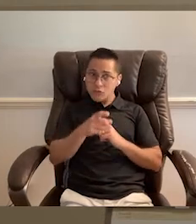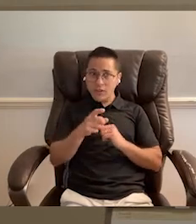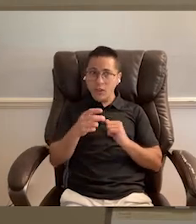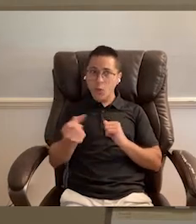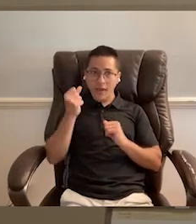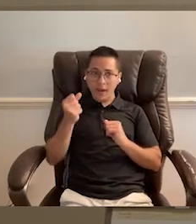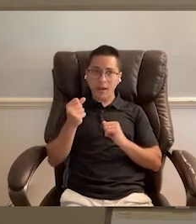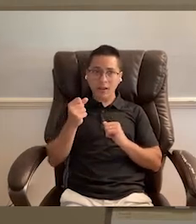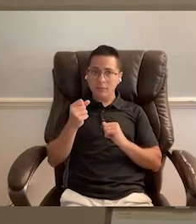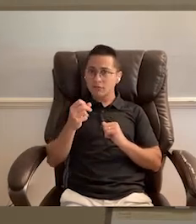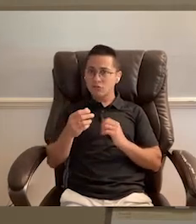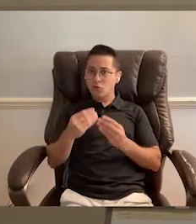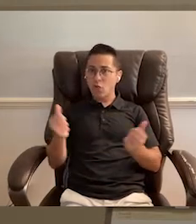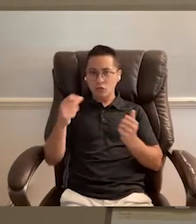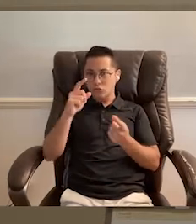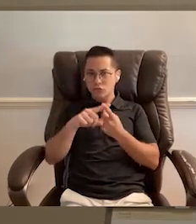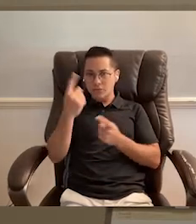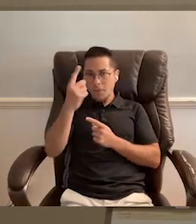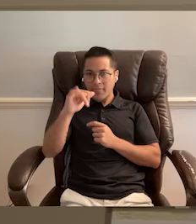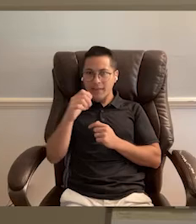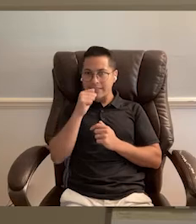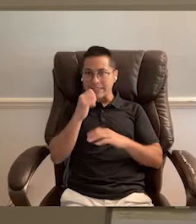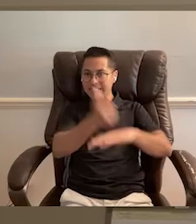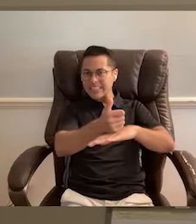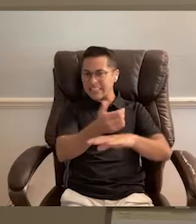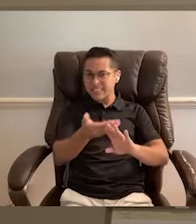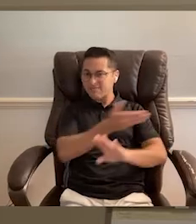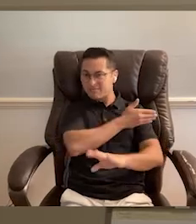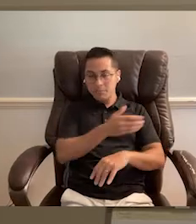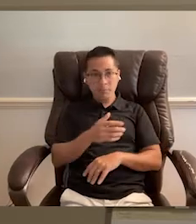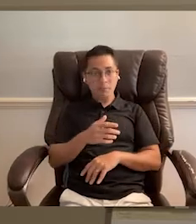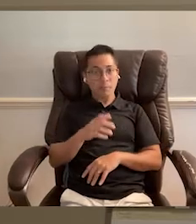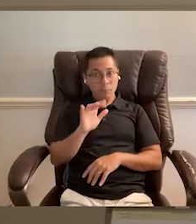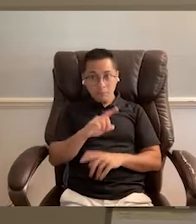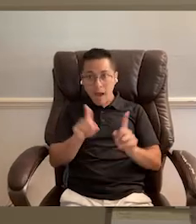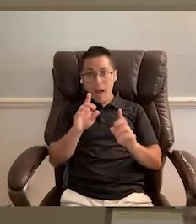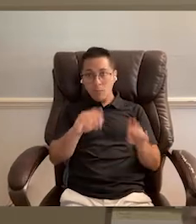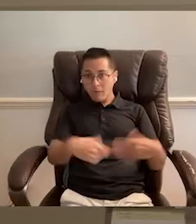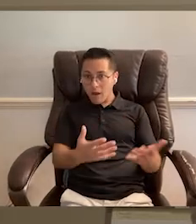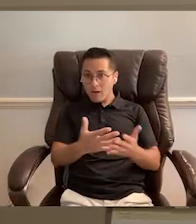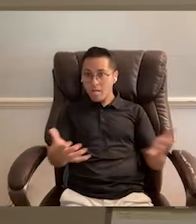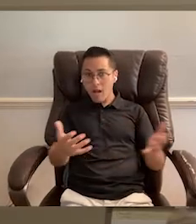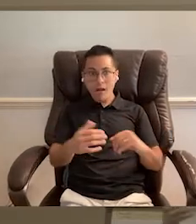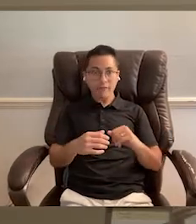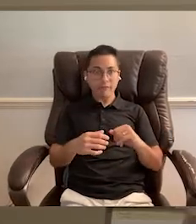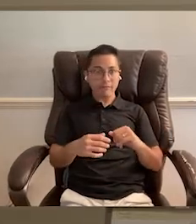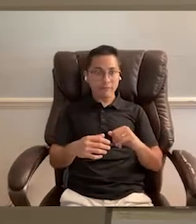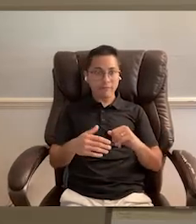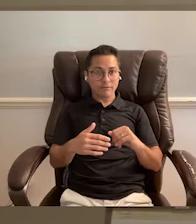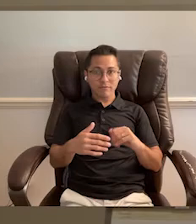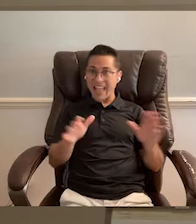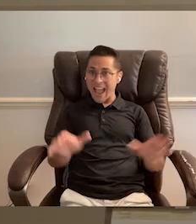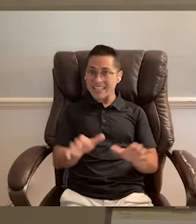Orlando, so she works with our rehab engineer closely. So, when we get a referral, we kind of try to break it down into, is